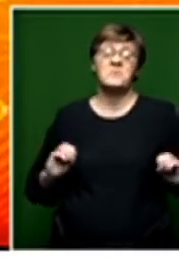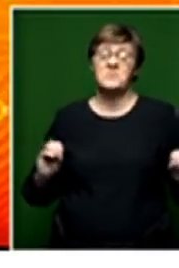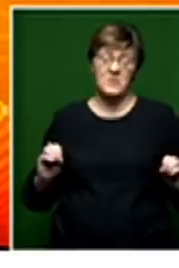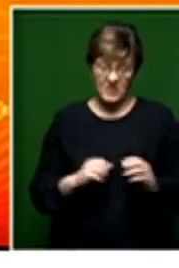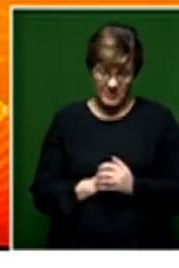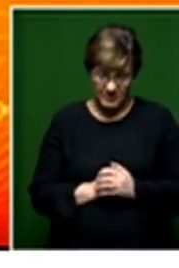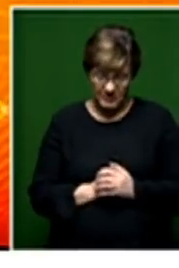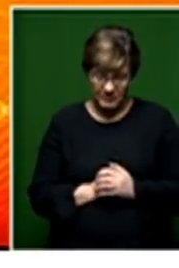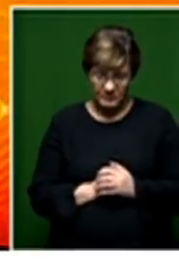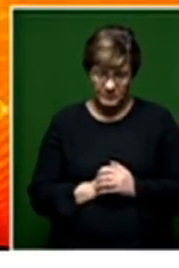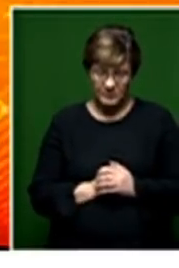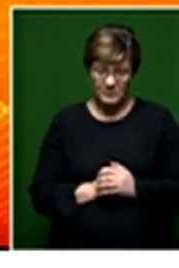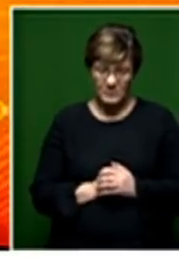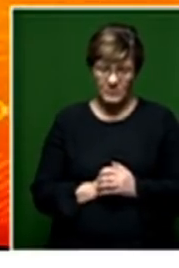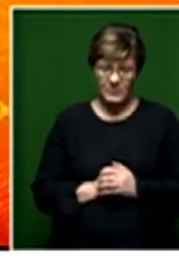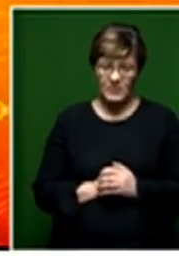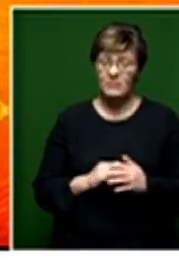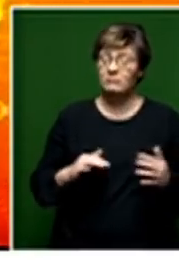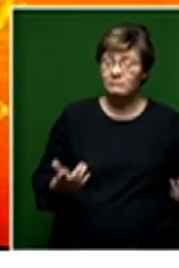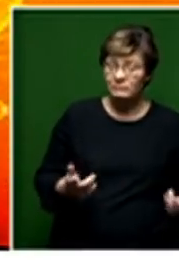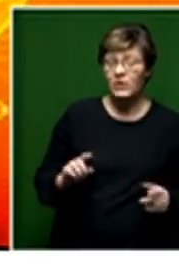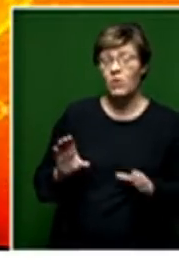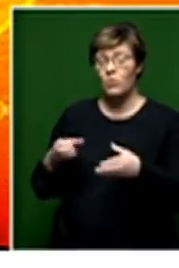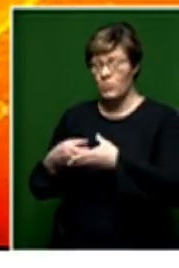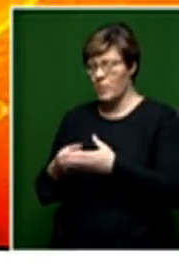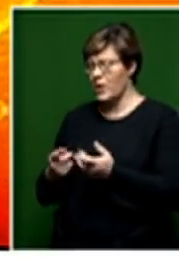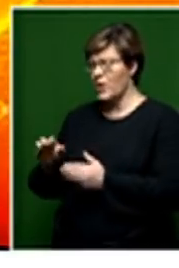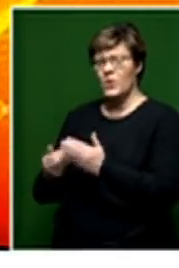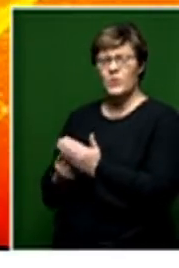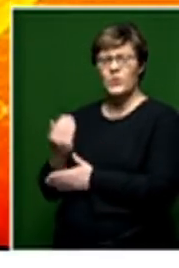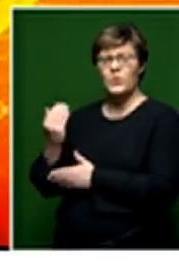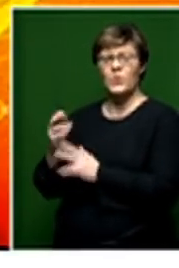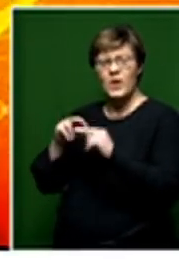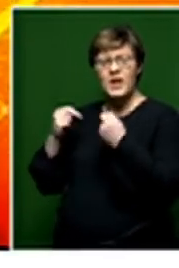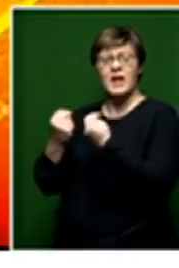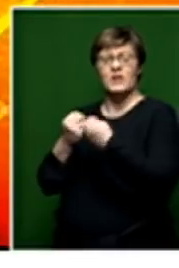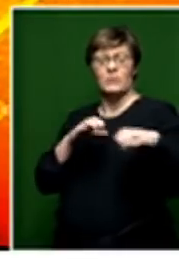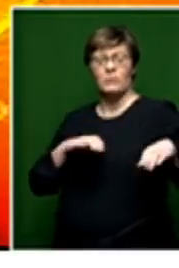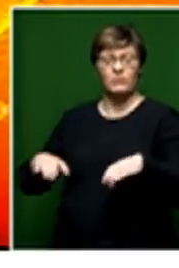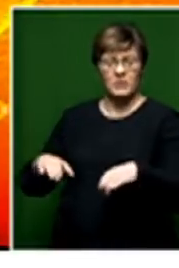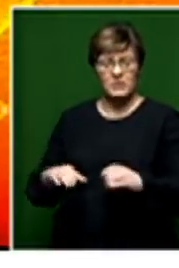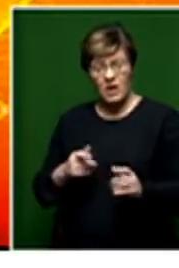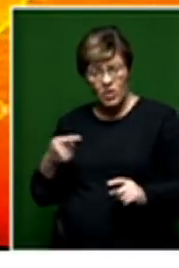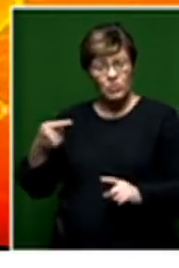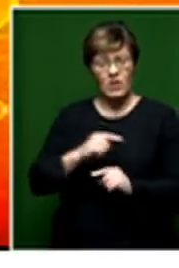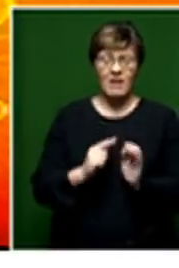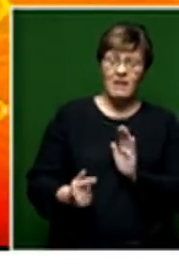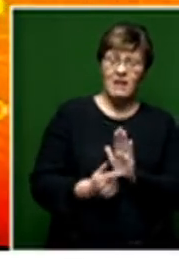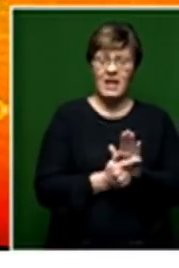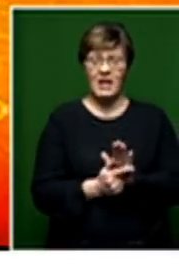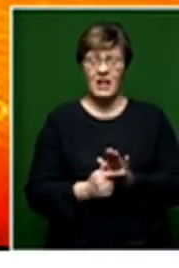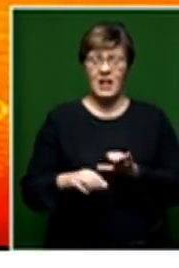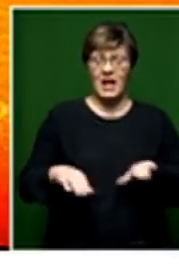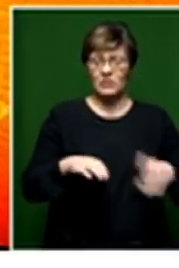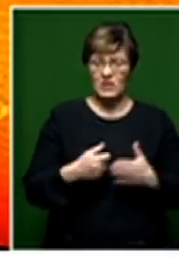not participate in the election process this morning, while a group called the New Nation Movement has threatened legal action